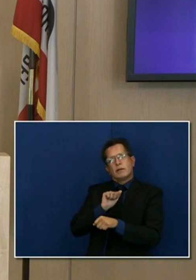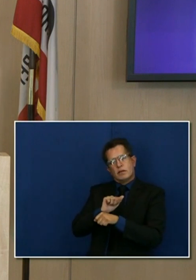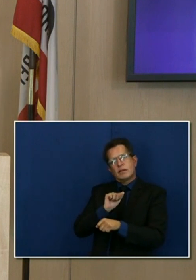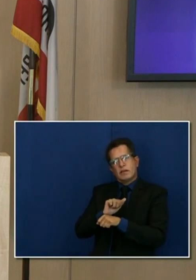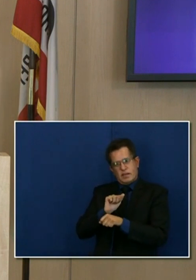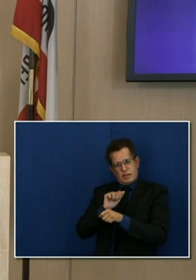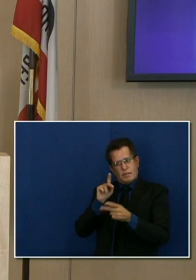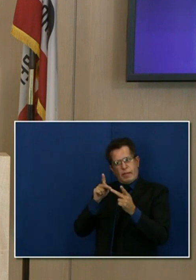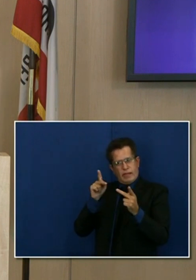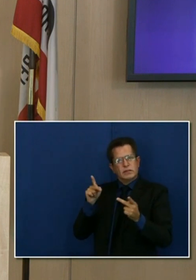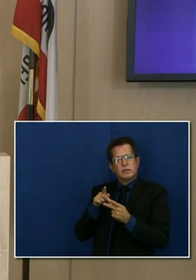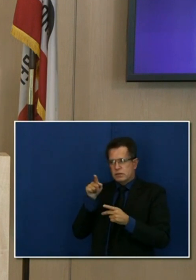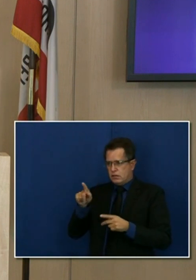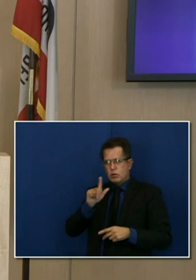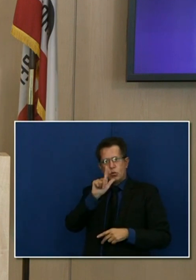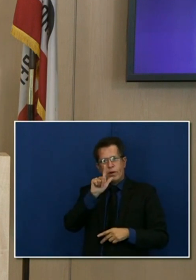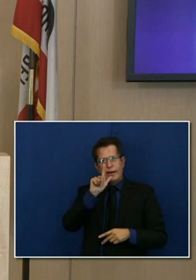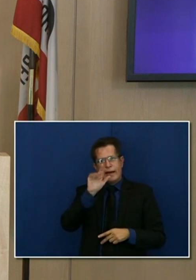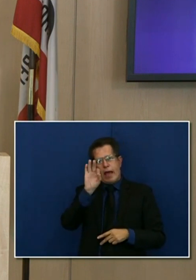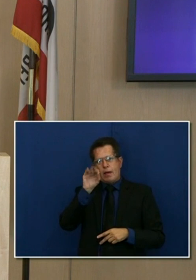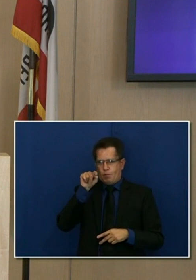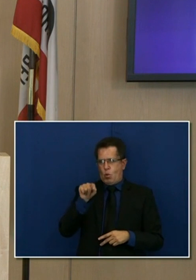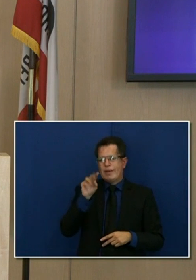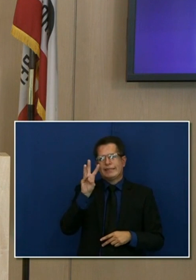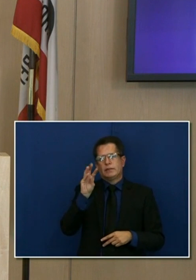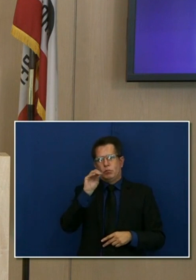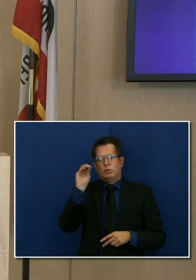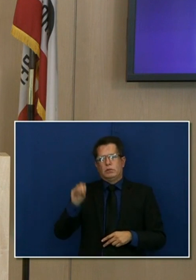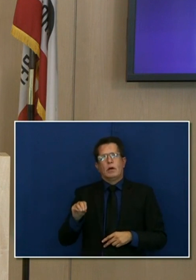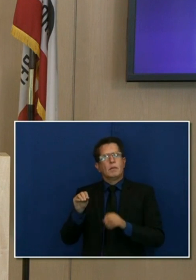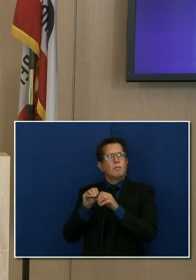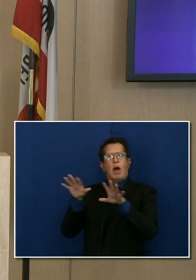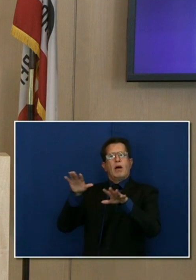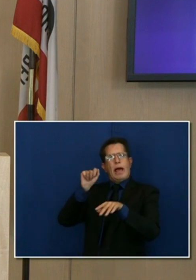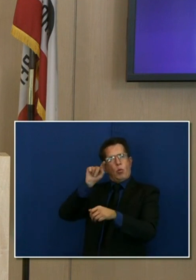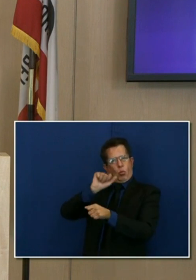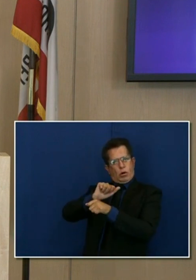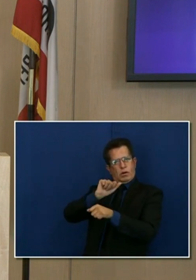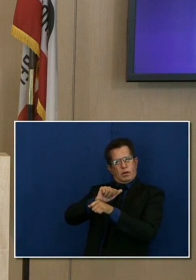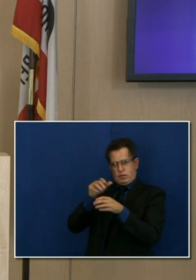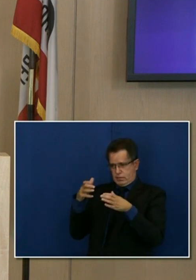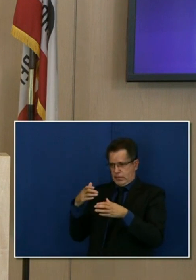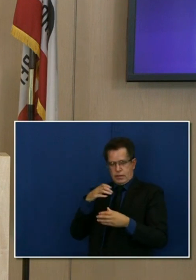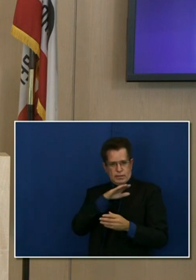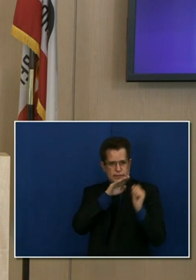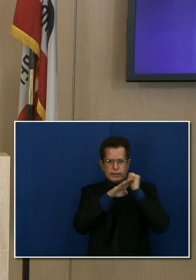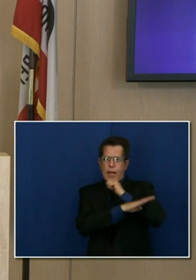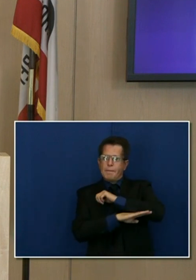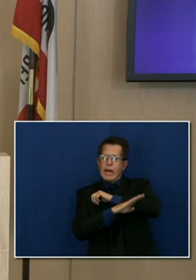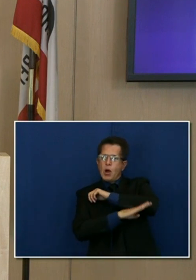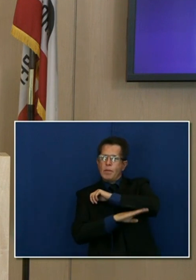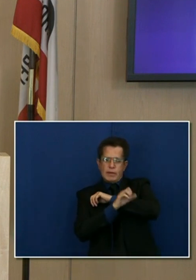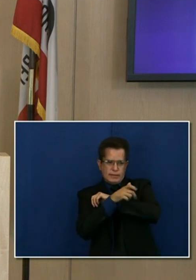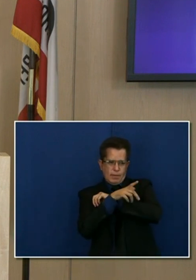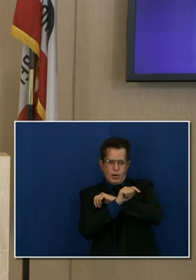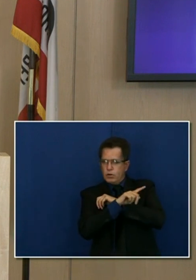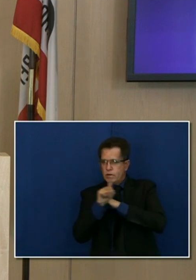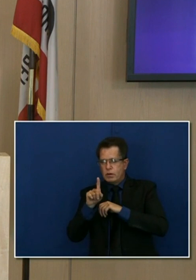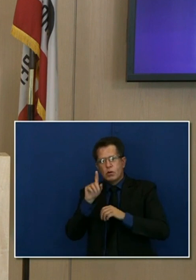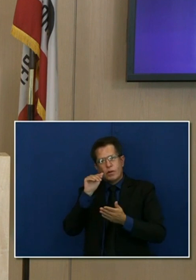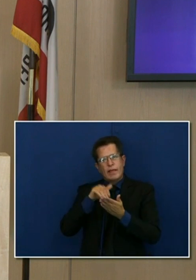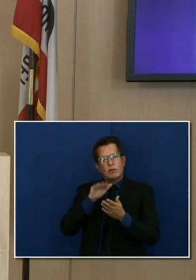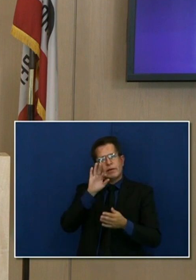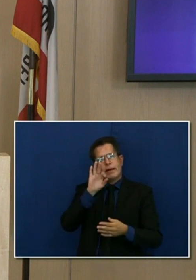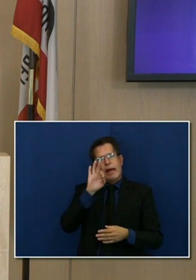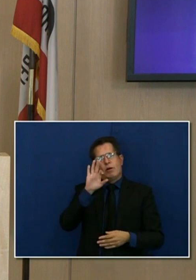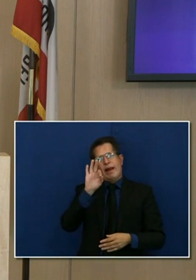with 29.6% increase in reported cases in this sector from September, with